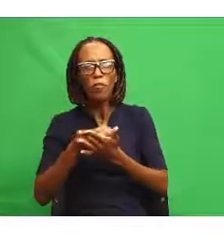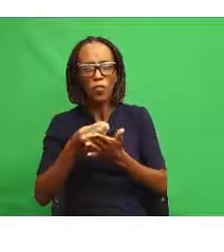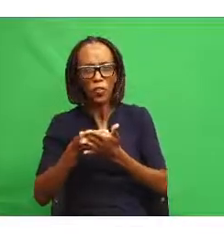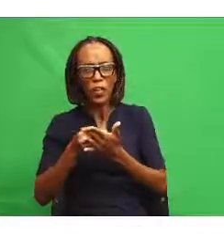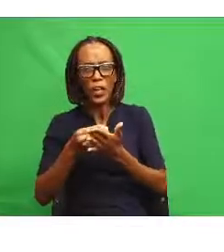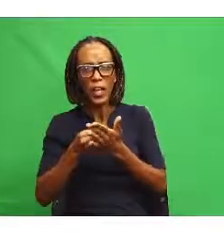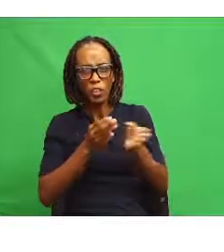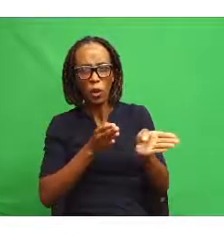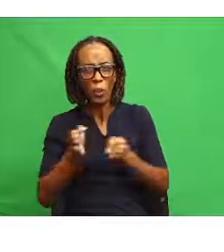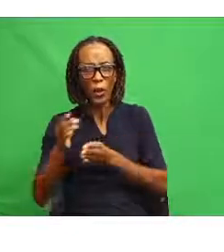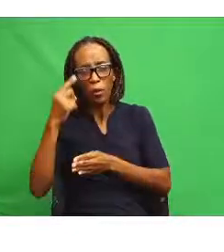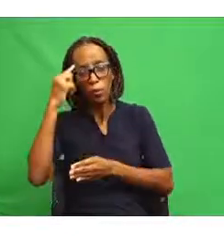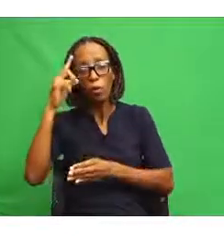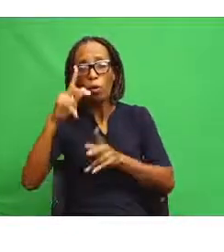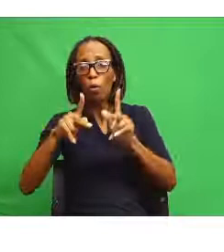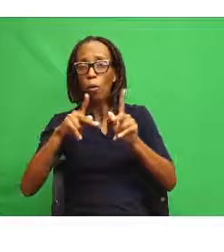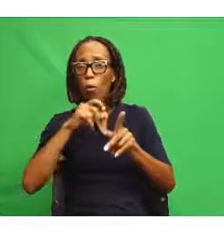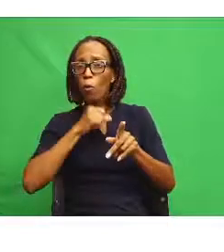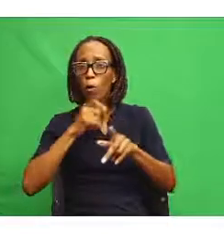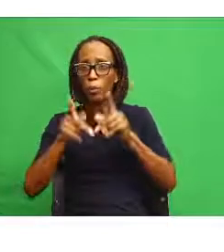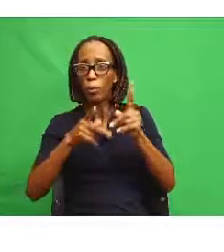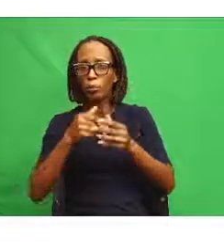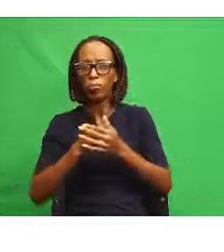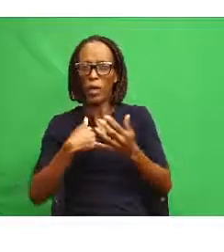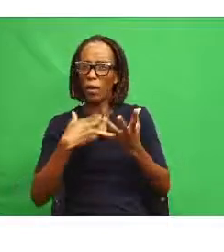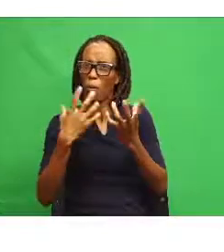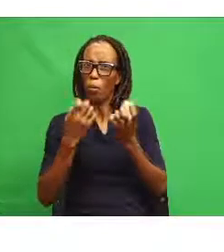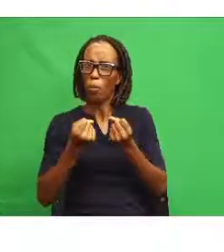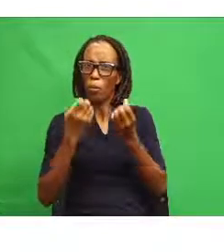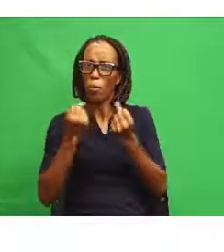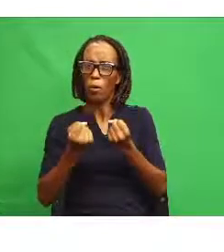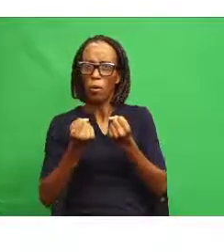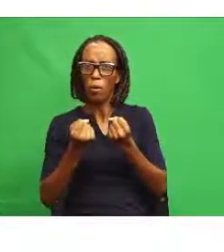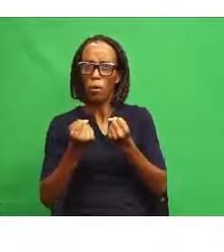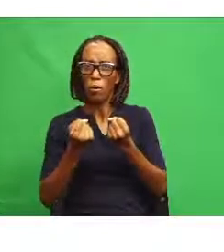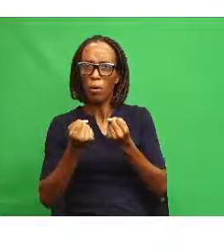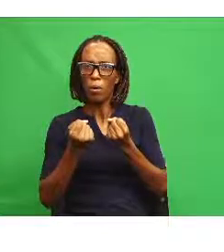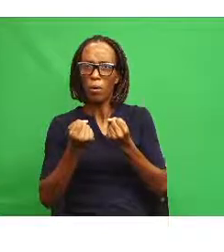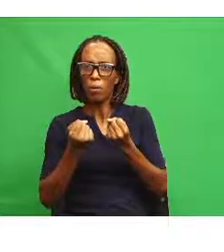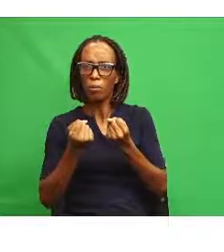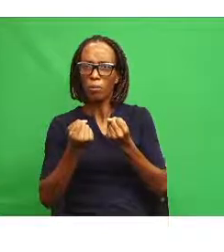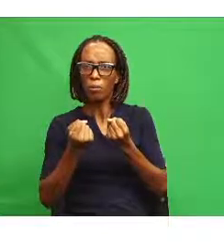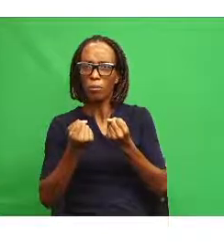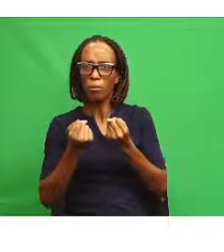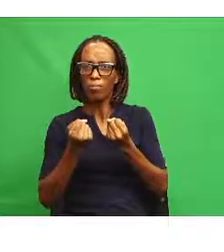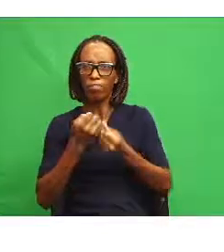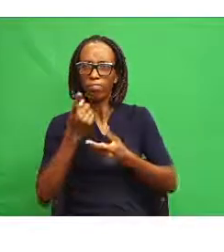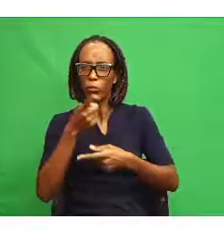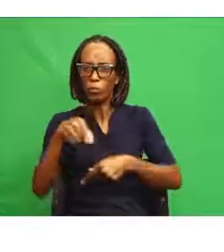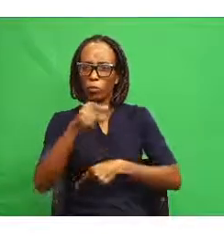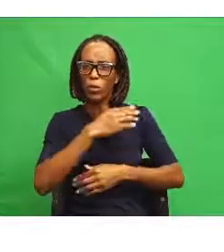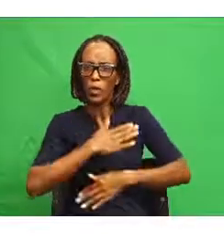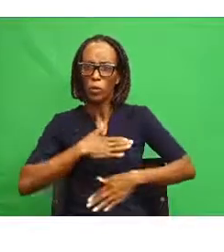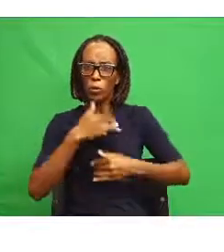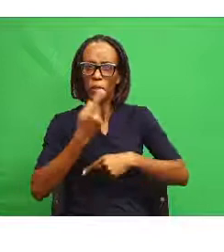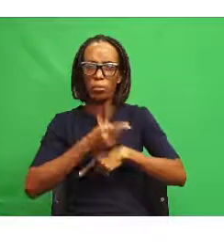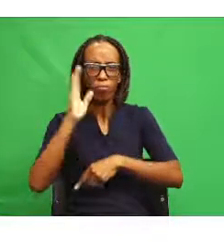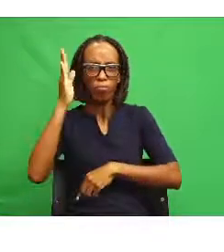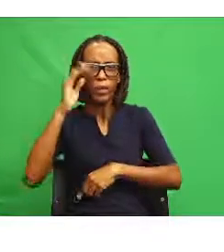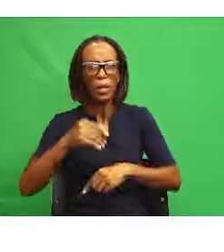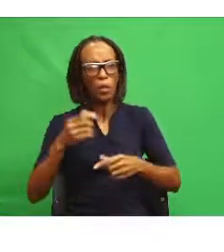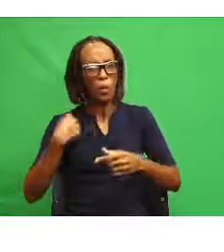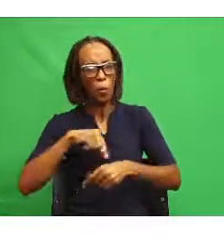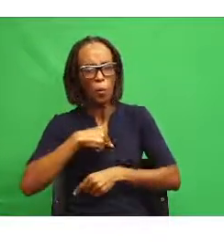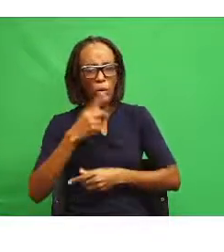of Older Persons. I look forward to taking you through the proceedings this morning as we explore several areas